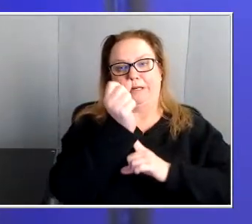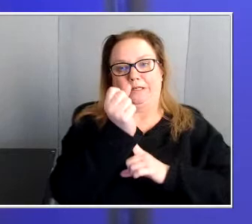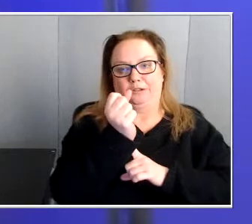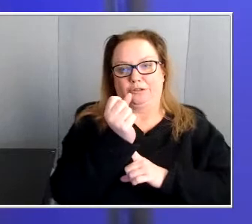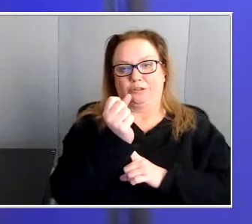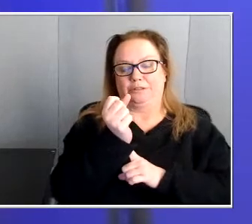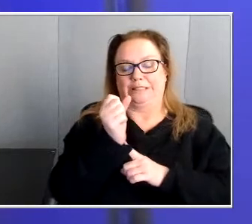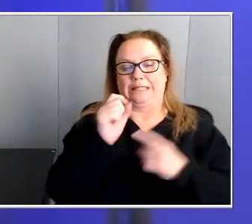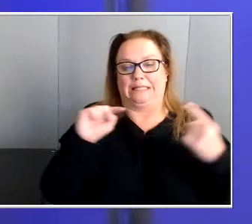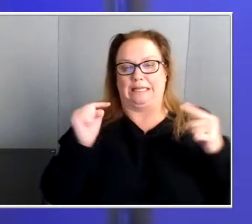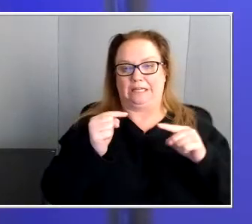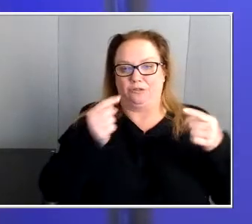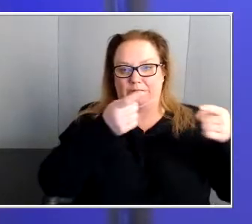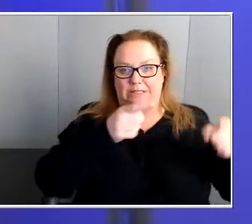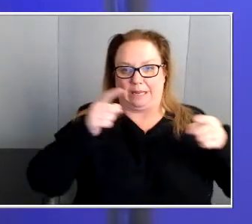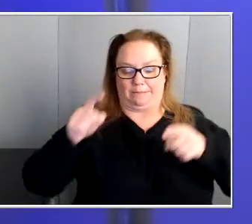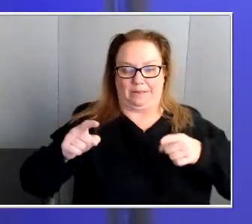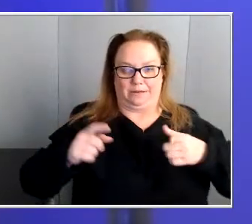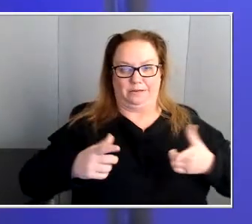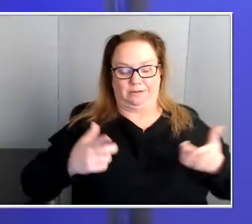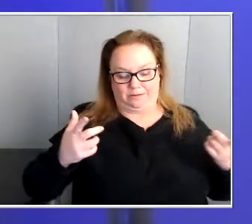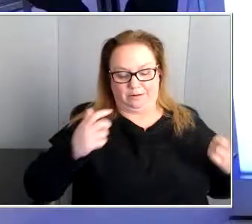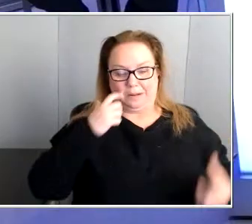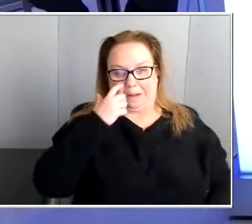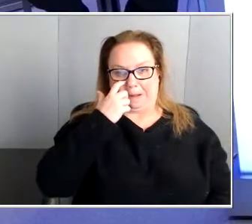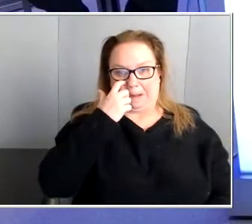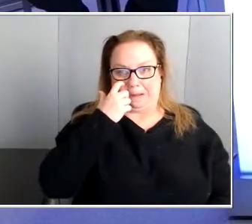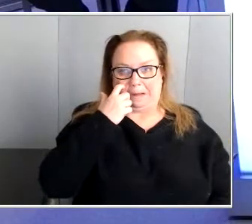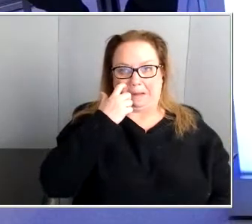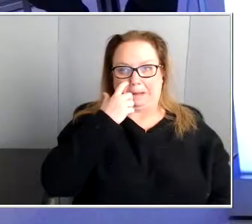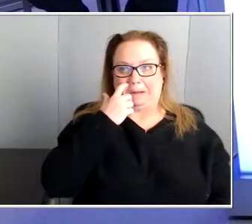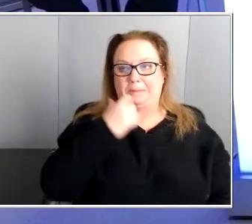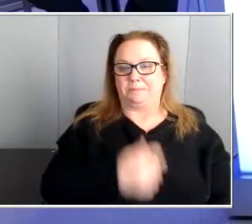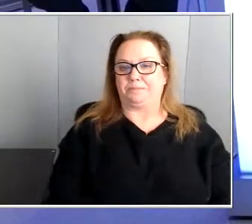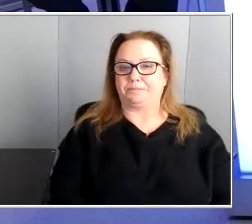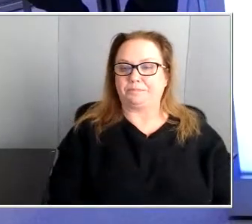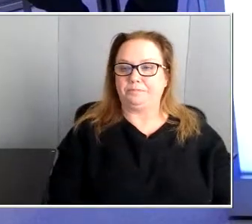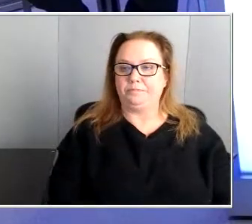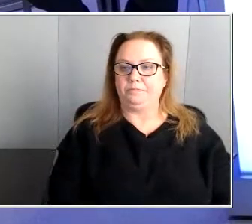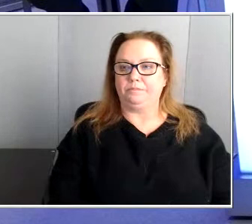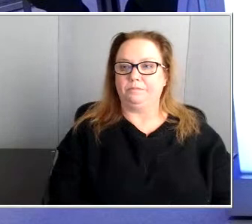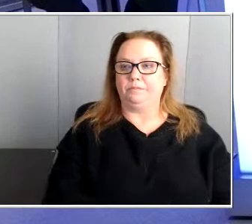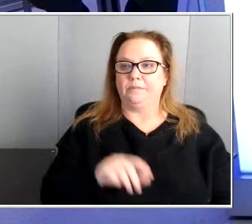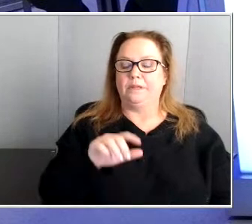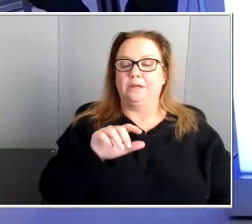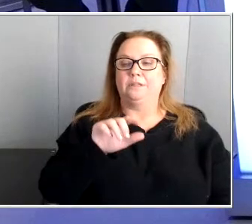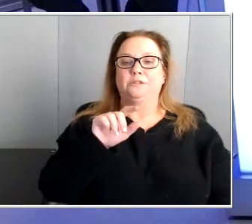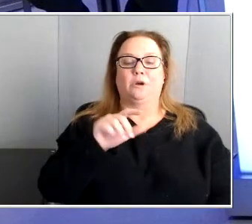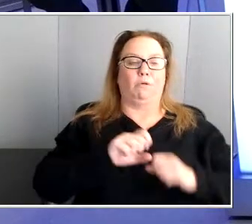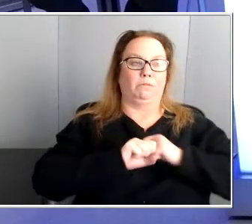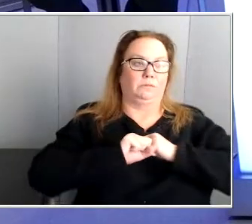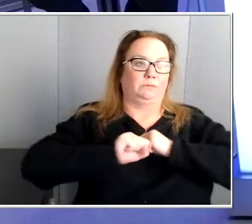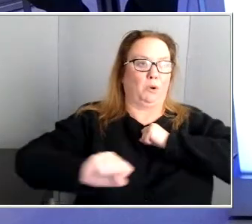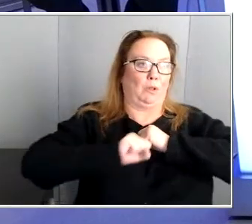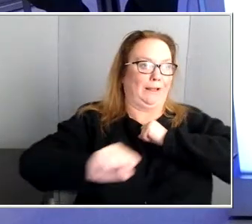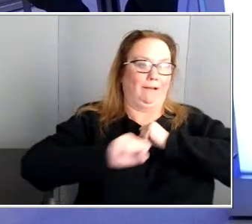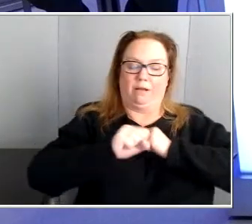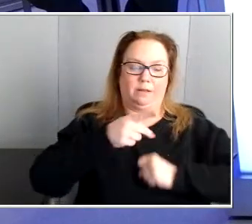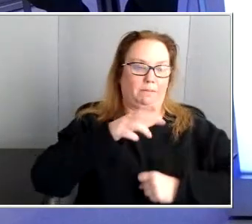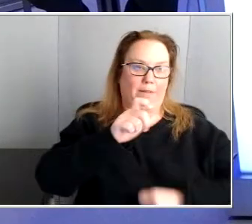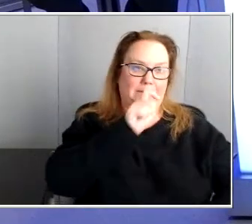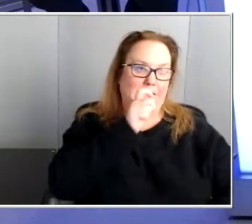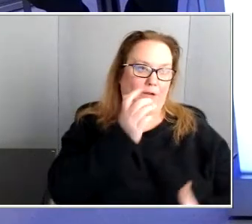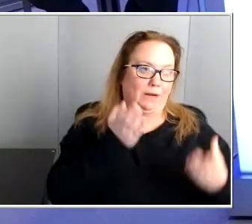injury has occurred to the driveline, and it's... So tug of war is a bad idea? Sorry, tug of war is a bad... Yes, yeah. Driveline tug of war is not recommended. Okay,